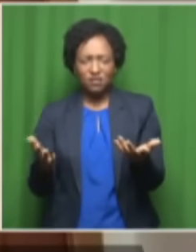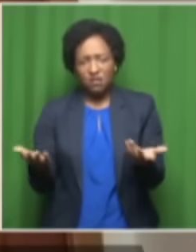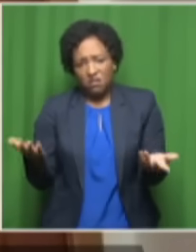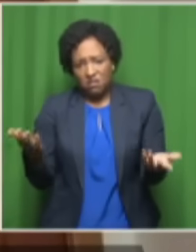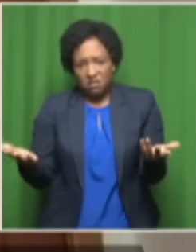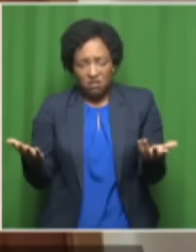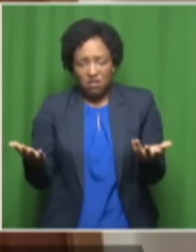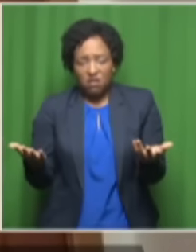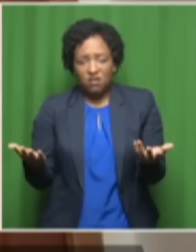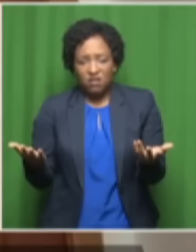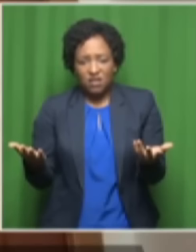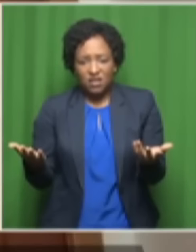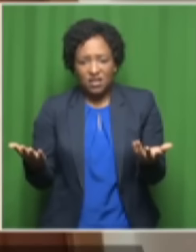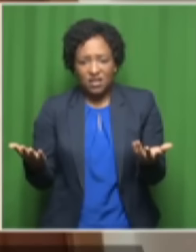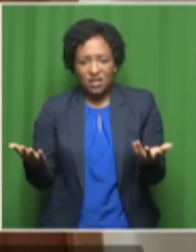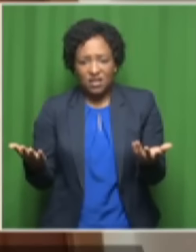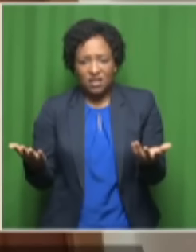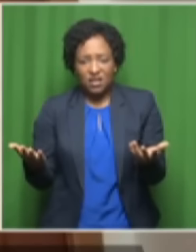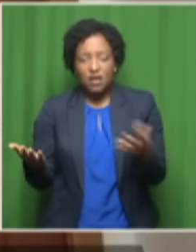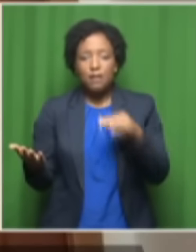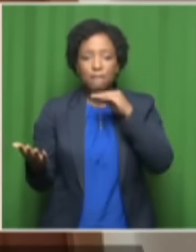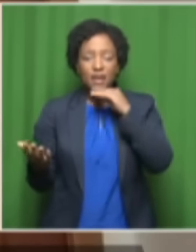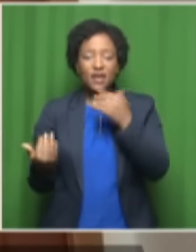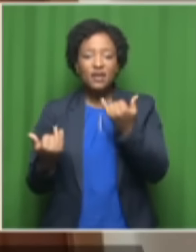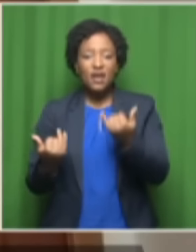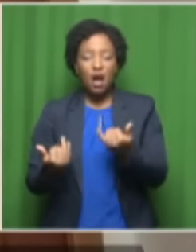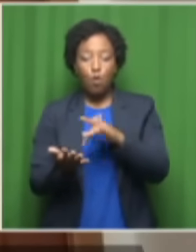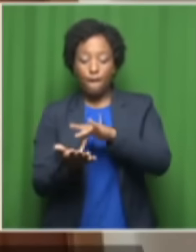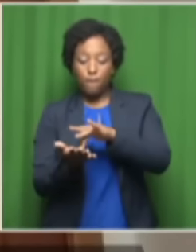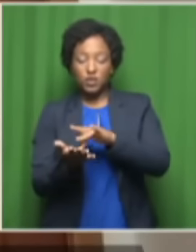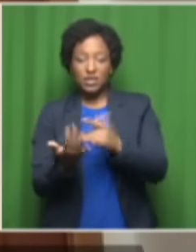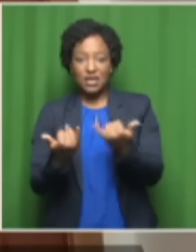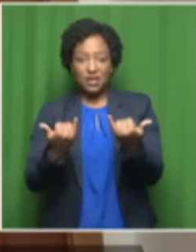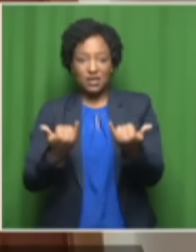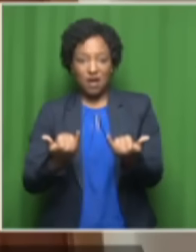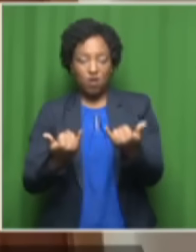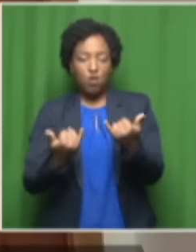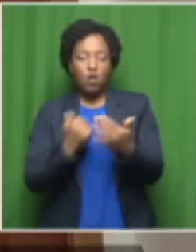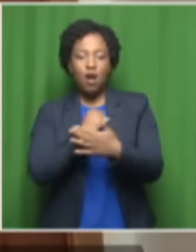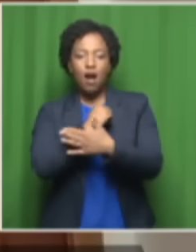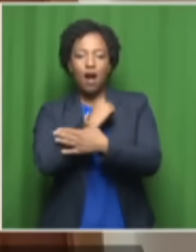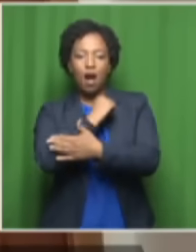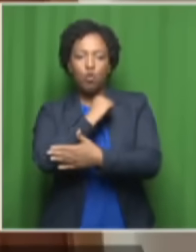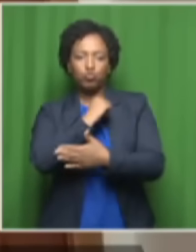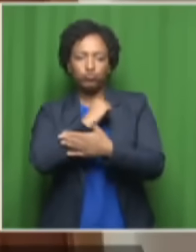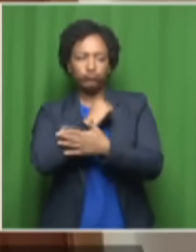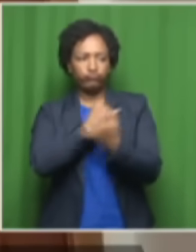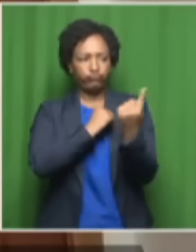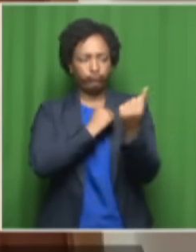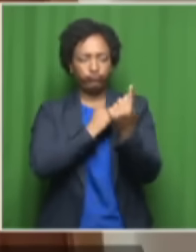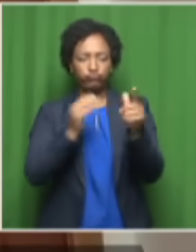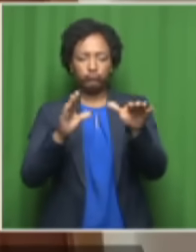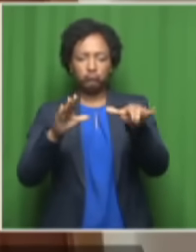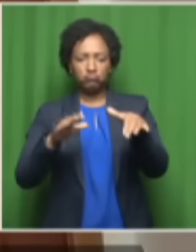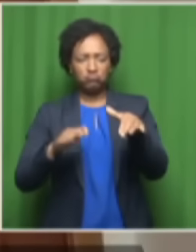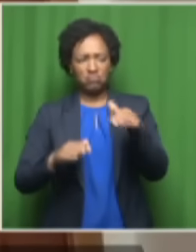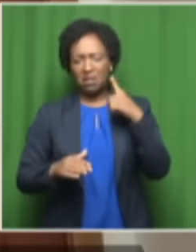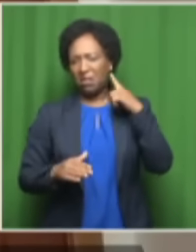a pariah, because they put themselves in the position of being a state that is actively